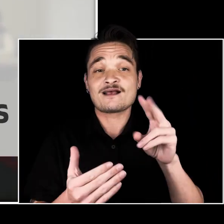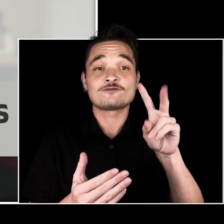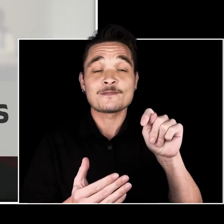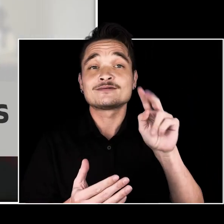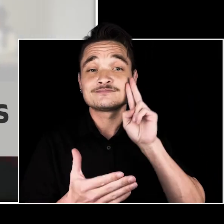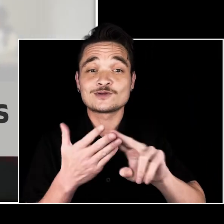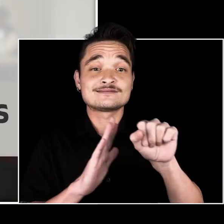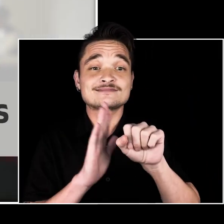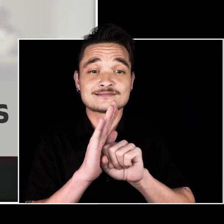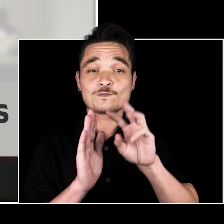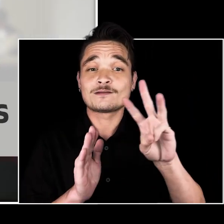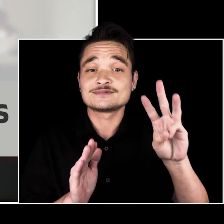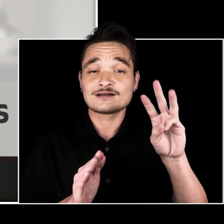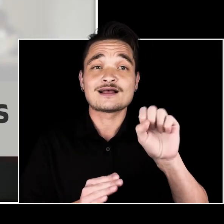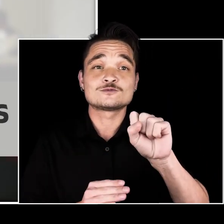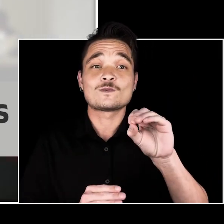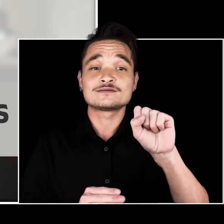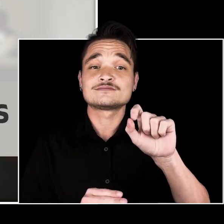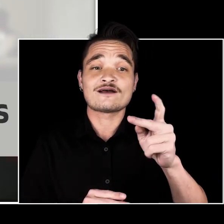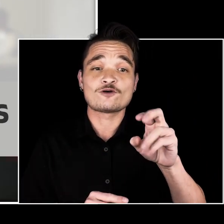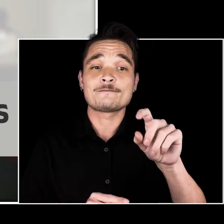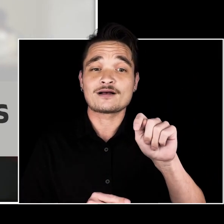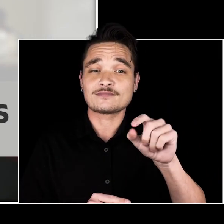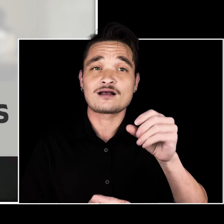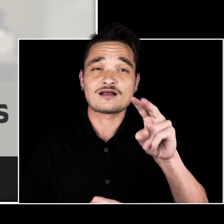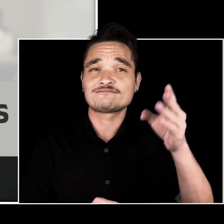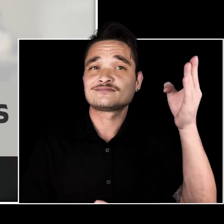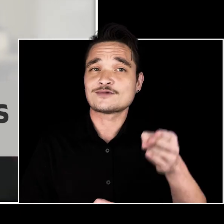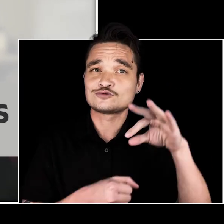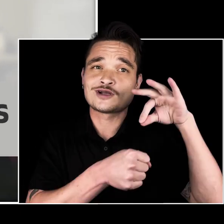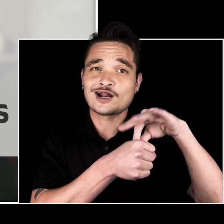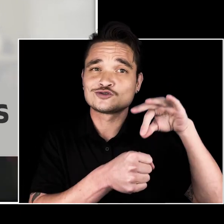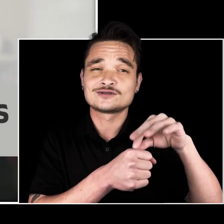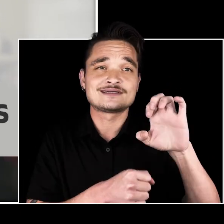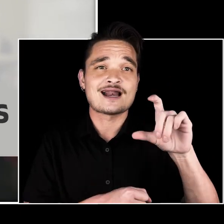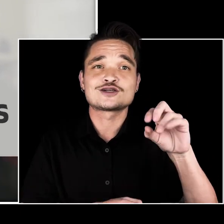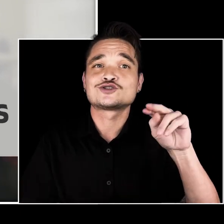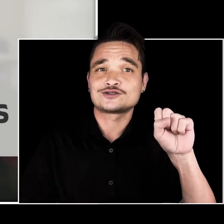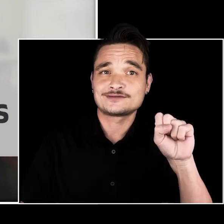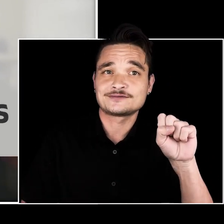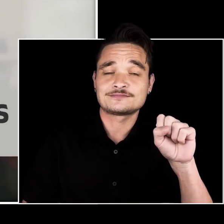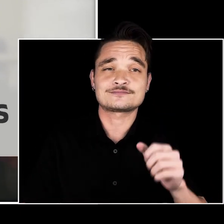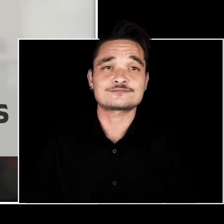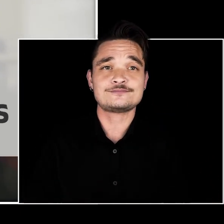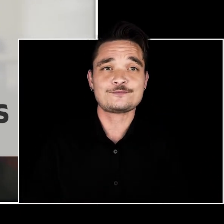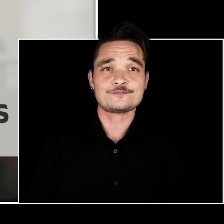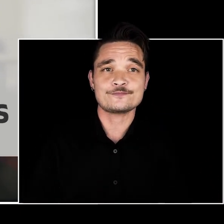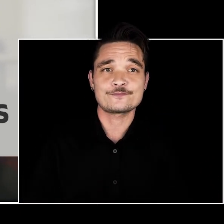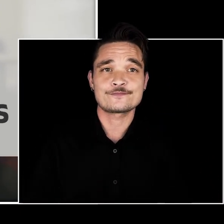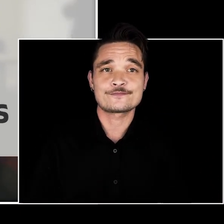go to the Vermont Secretary of State website at sos.vermont.gov/elections.